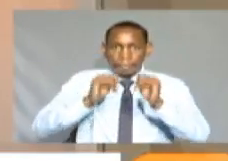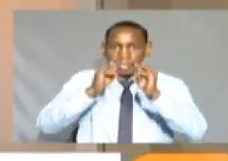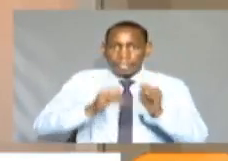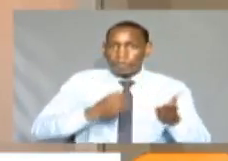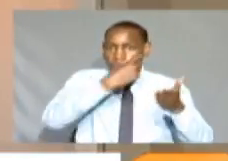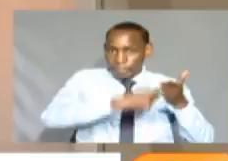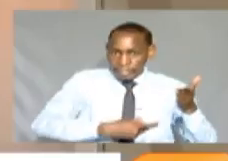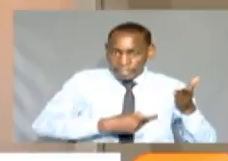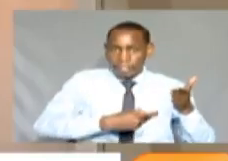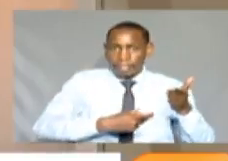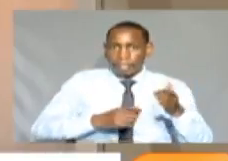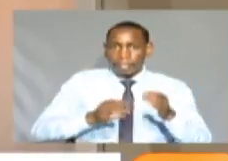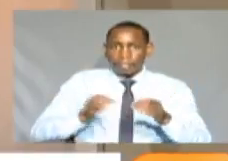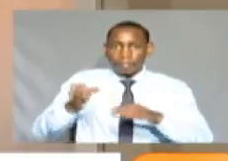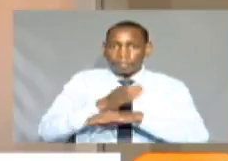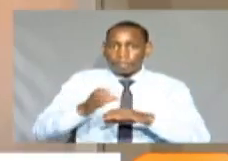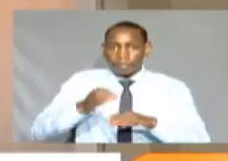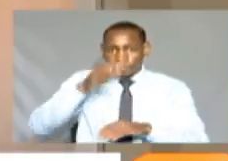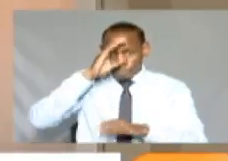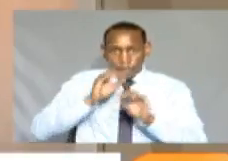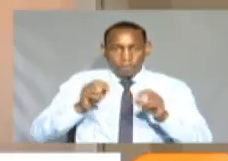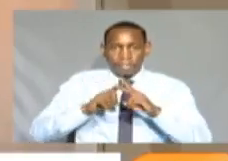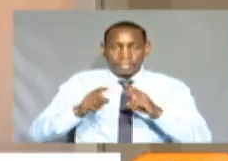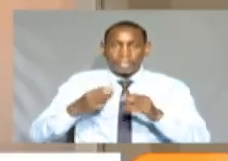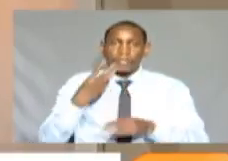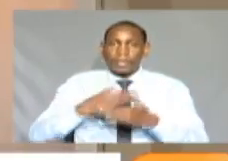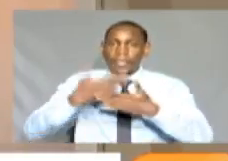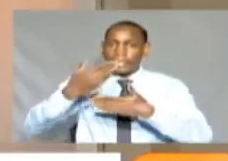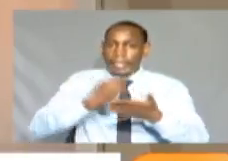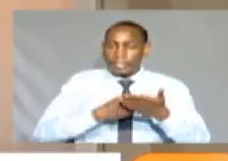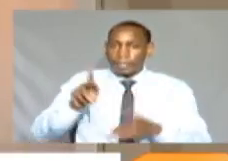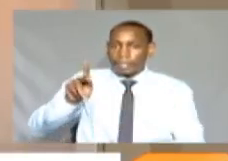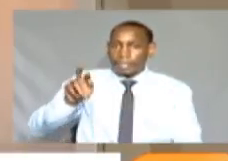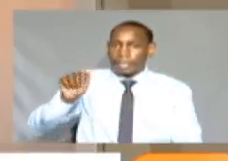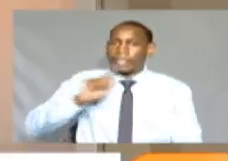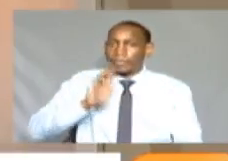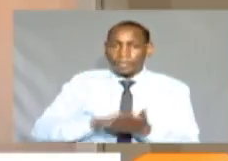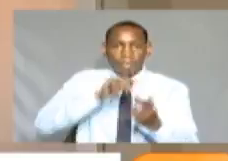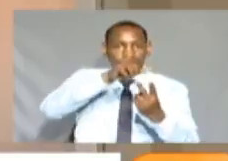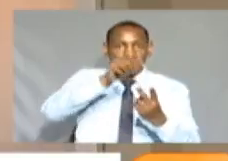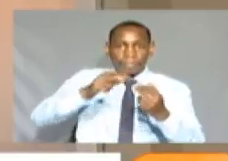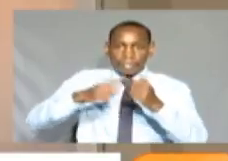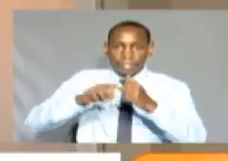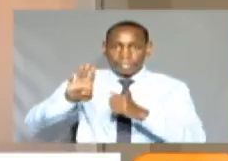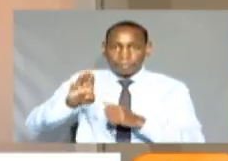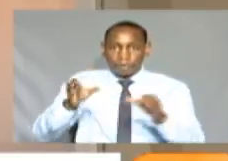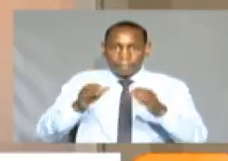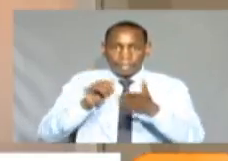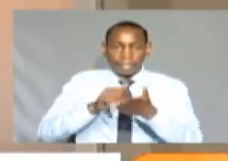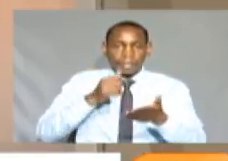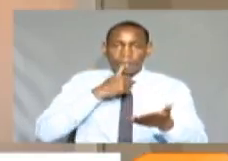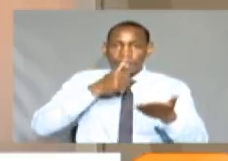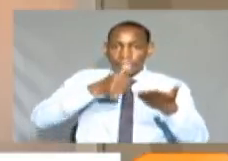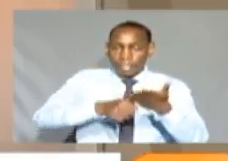excise taxes on the non-alcoholic beverage from Wednesday next week. KRA says they have identified 64 companies which will have the stamps on